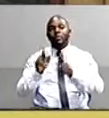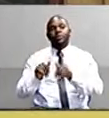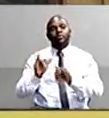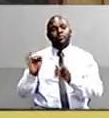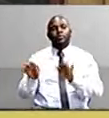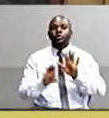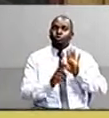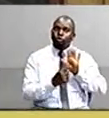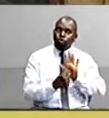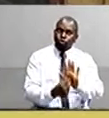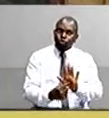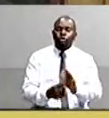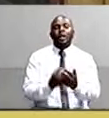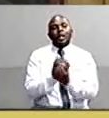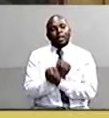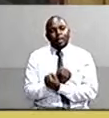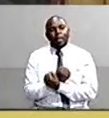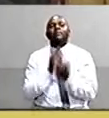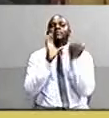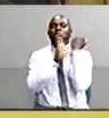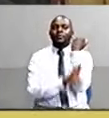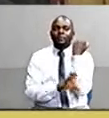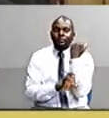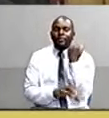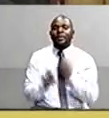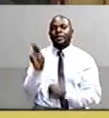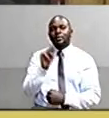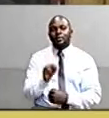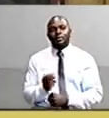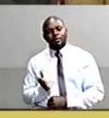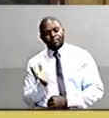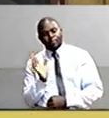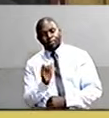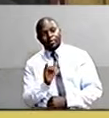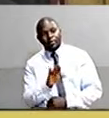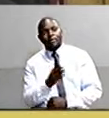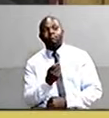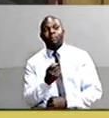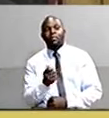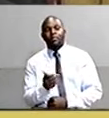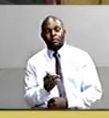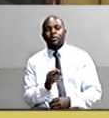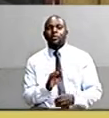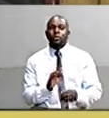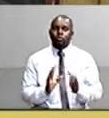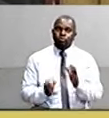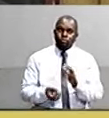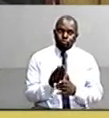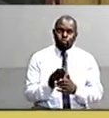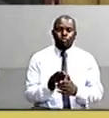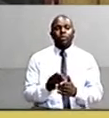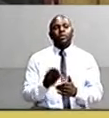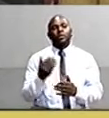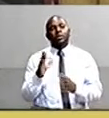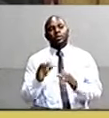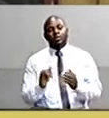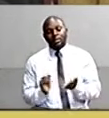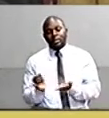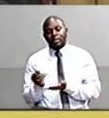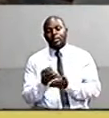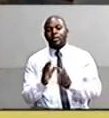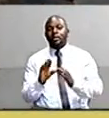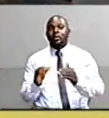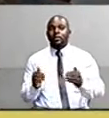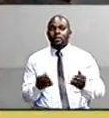exhibiting both patriotism and nationalism, for plowing back their earnings, which greatly contribute both to foreign direct investments